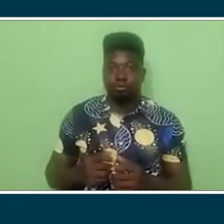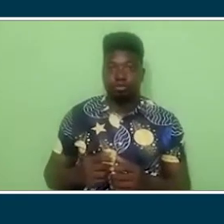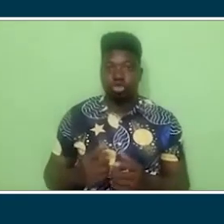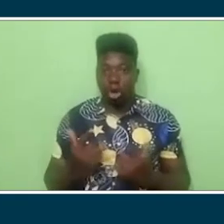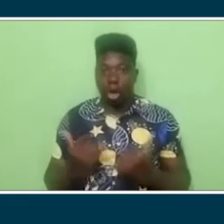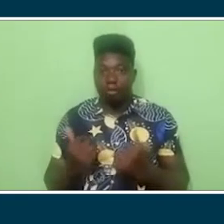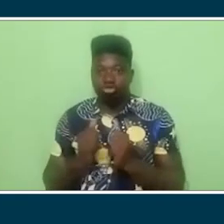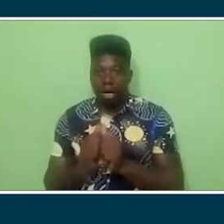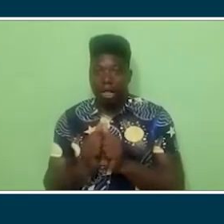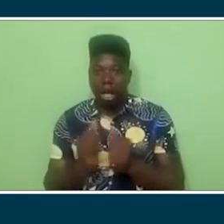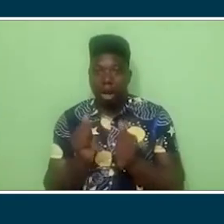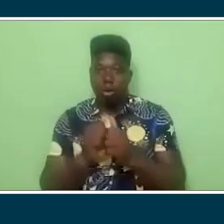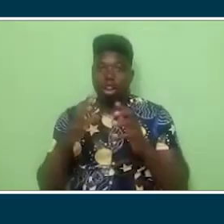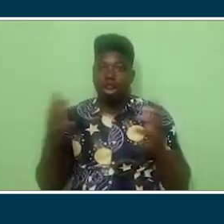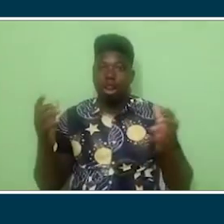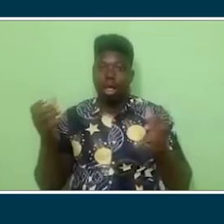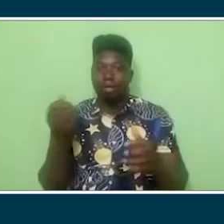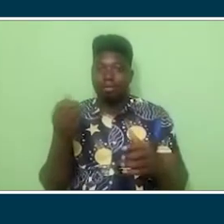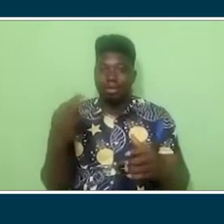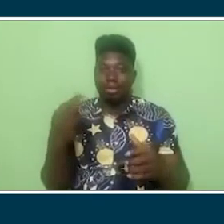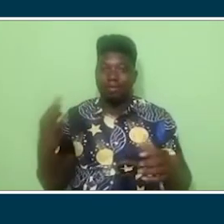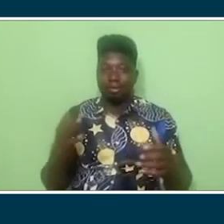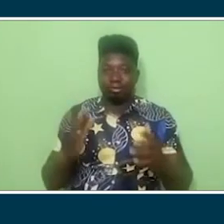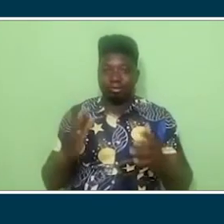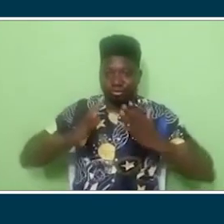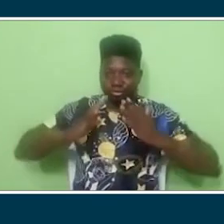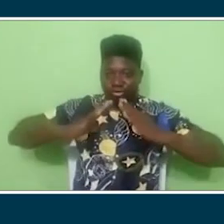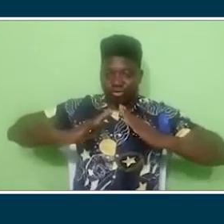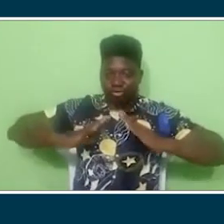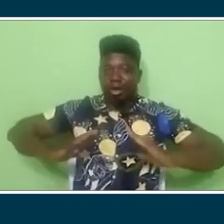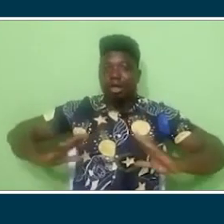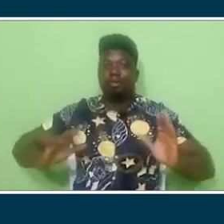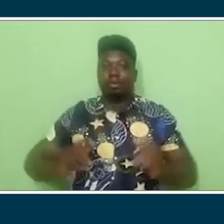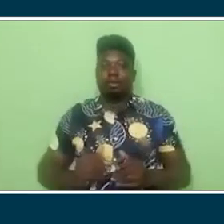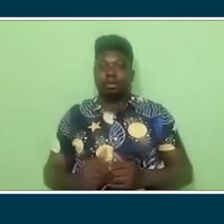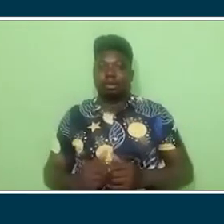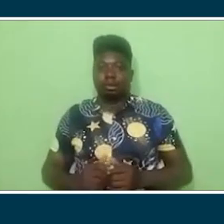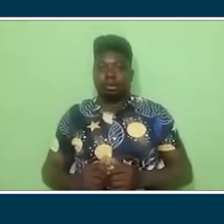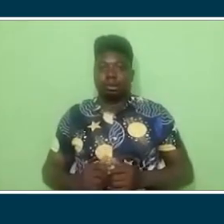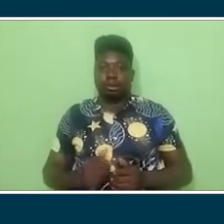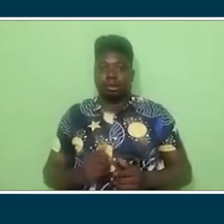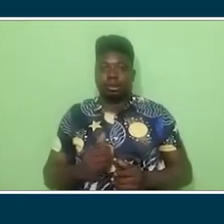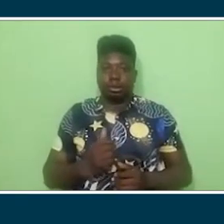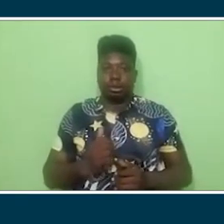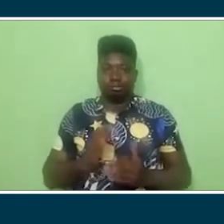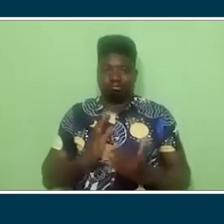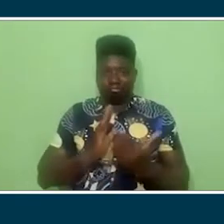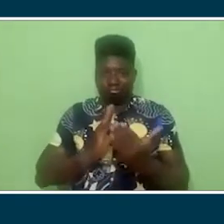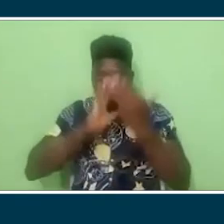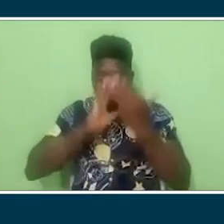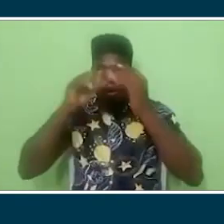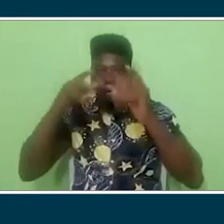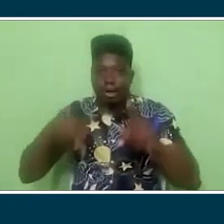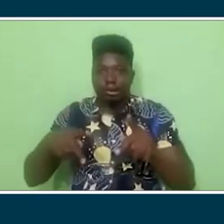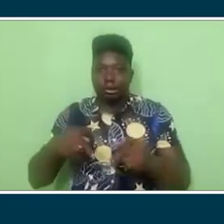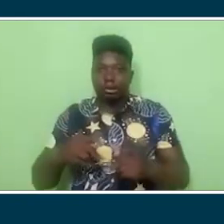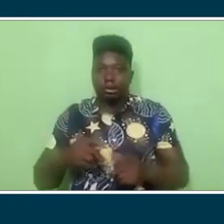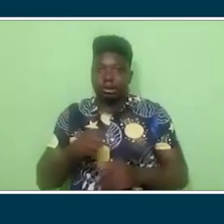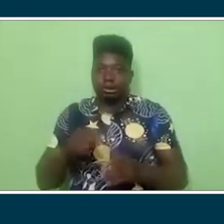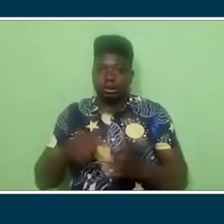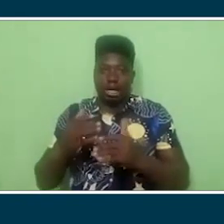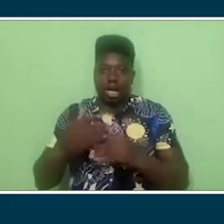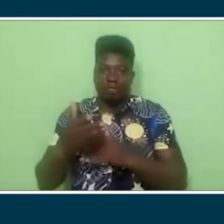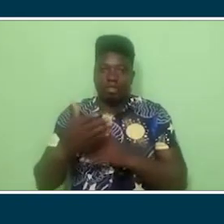quietude, and then some noise, and they go and confront the person. This is after all other options have been